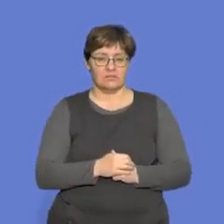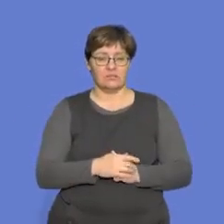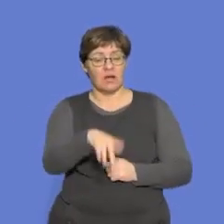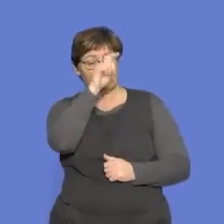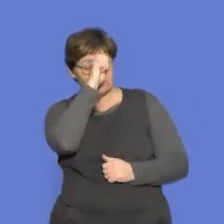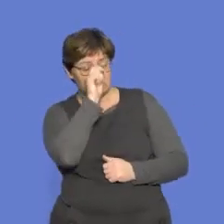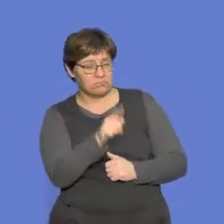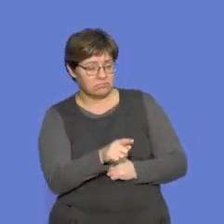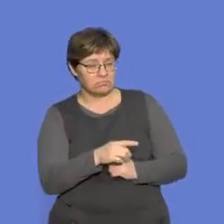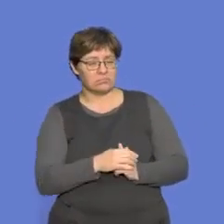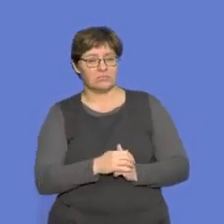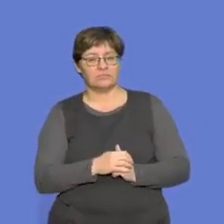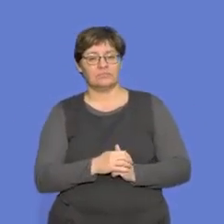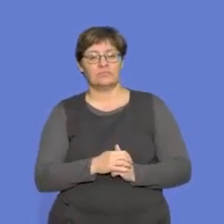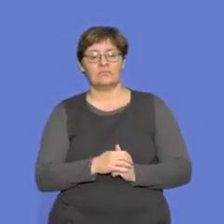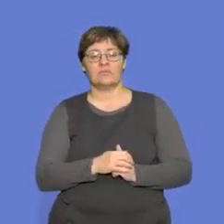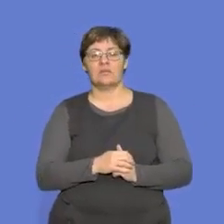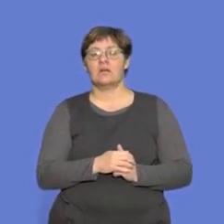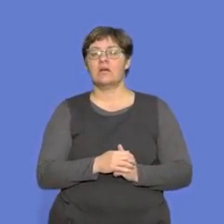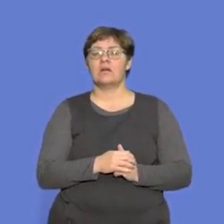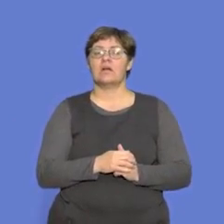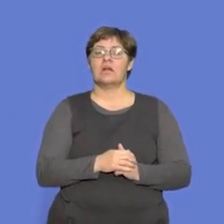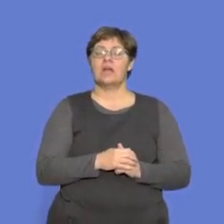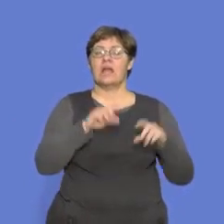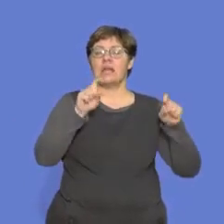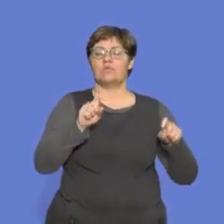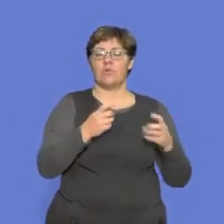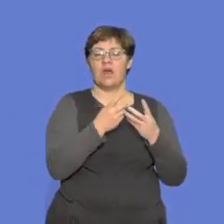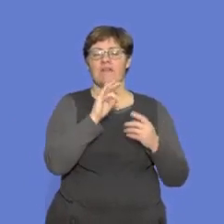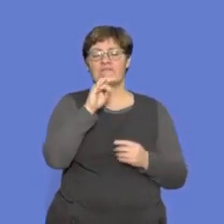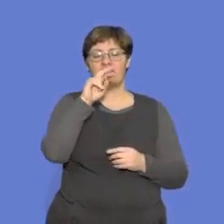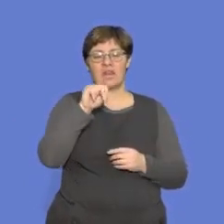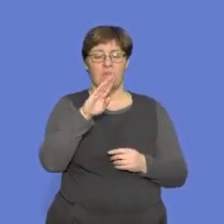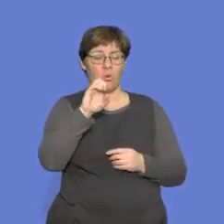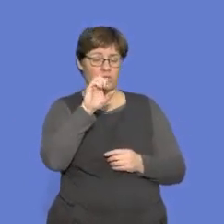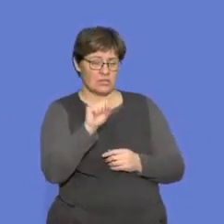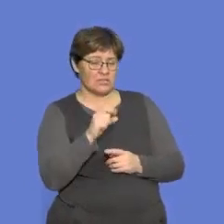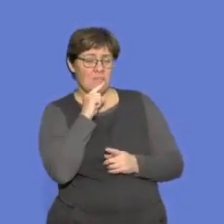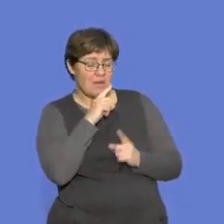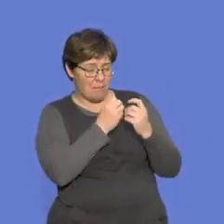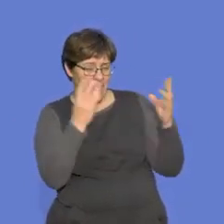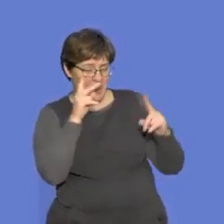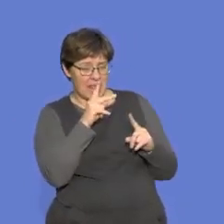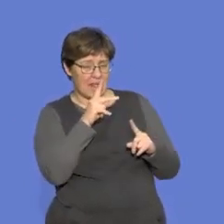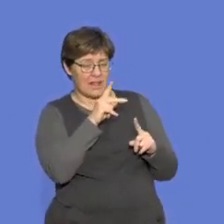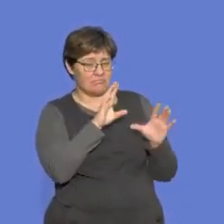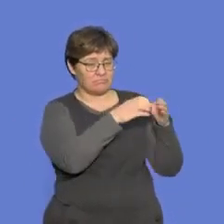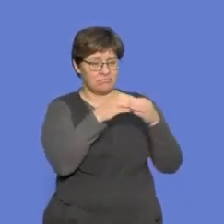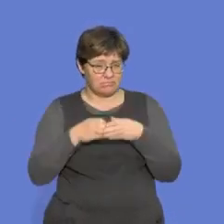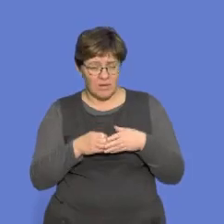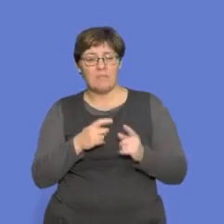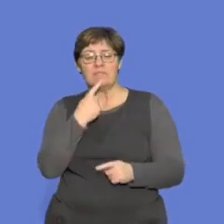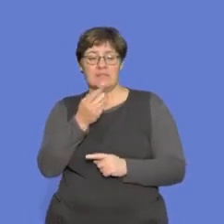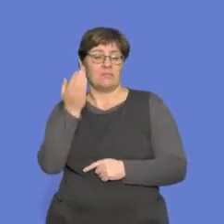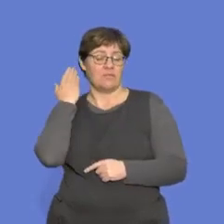of the biomes like the Cape Fynbos, which is home to many endemic species, is again, as I mentioned earlier on, a